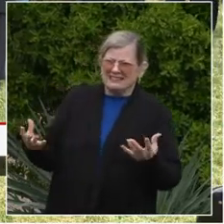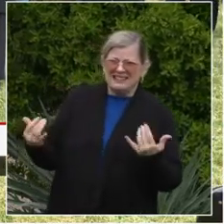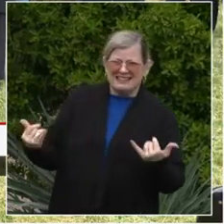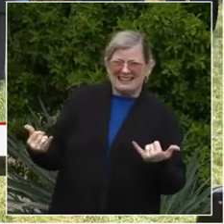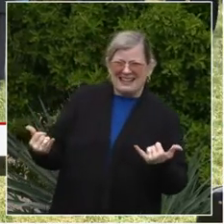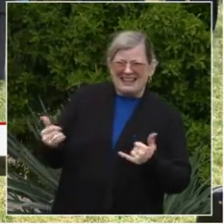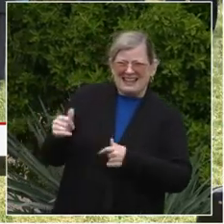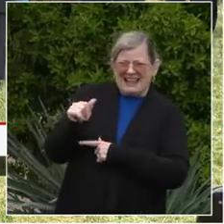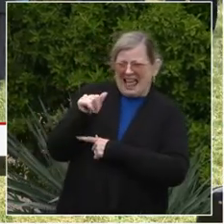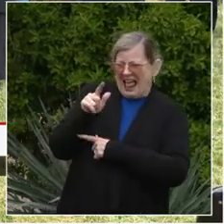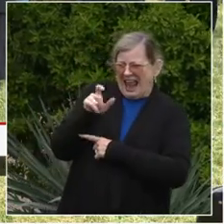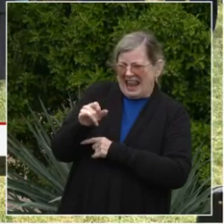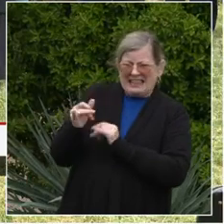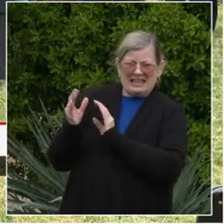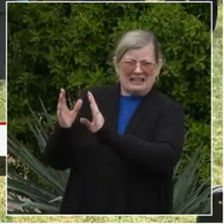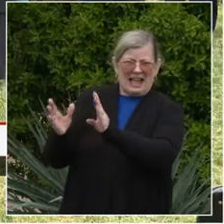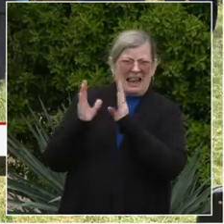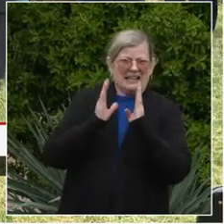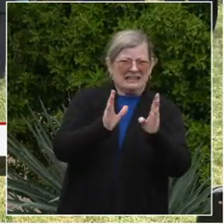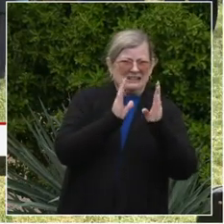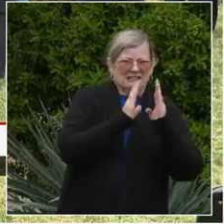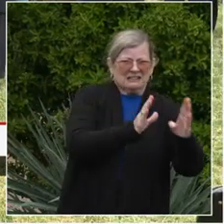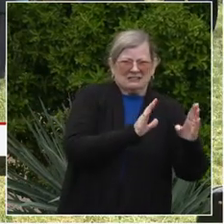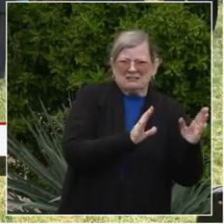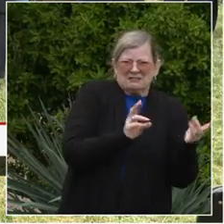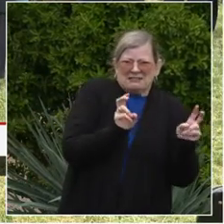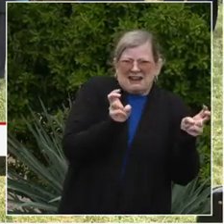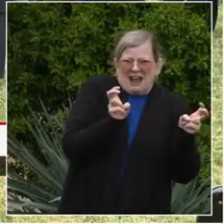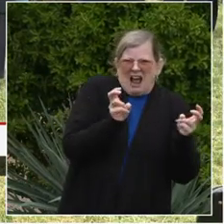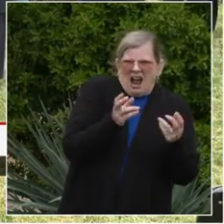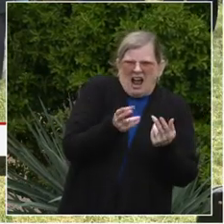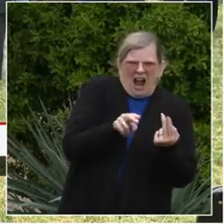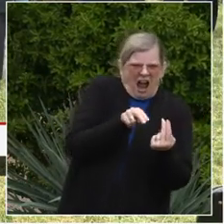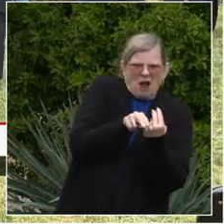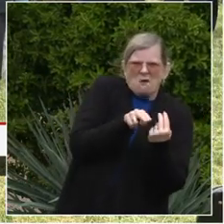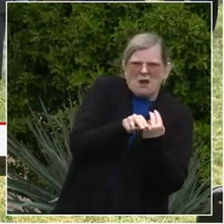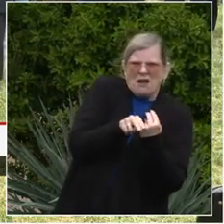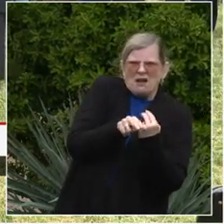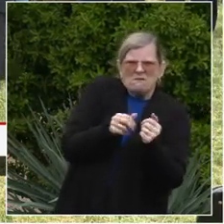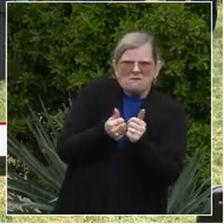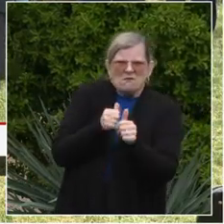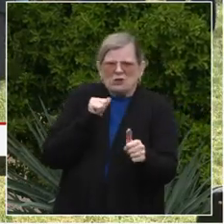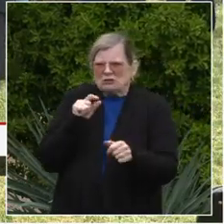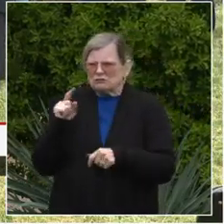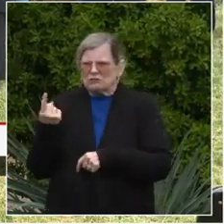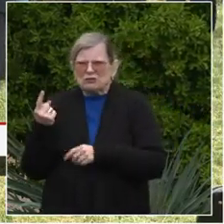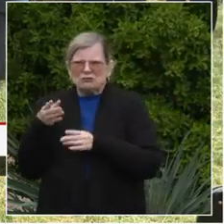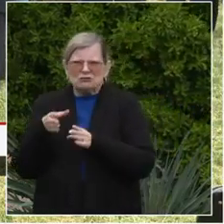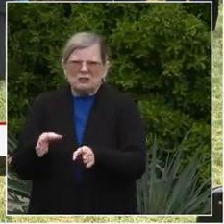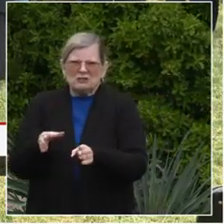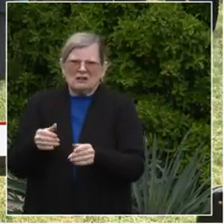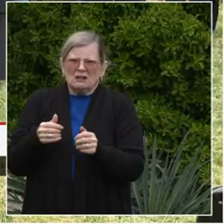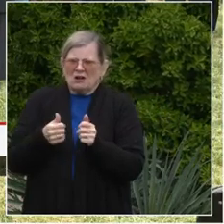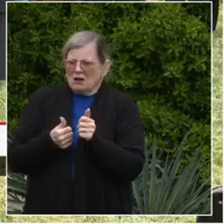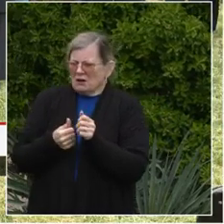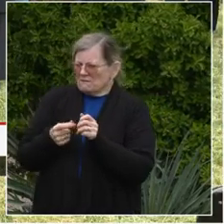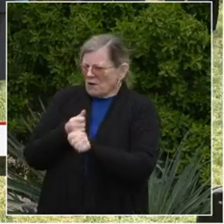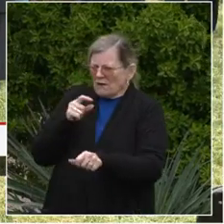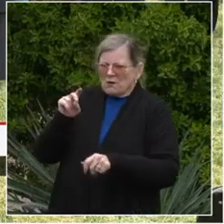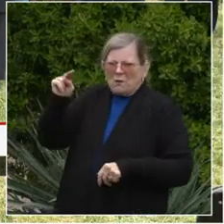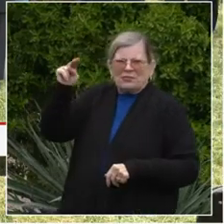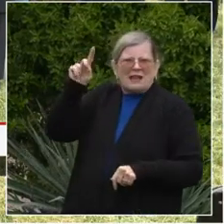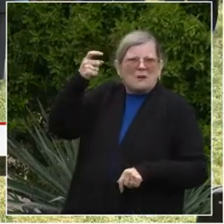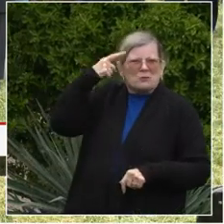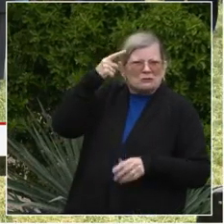alleyways as like throughways for, to avoid First Street and to avoid North Capitol Street. And,